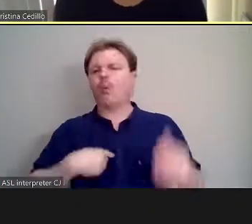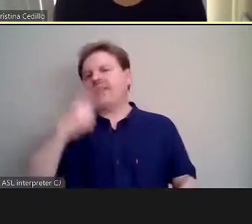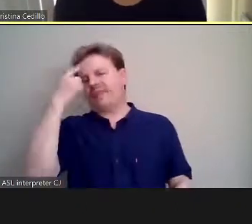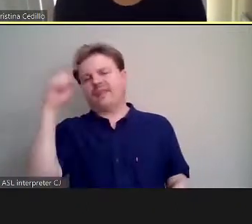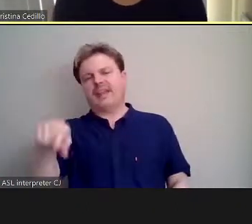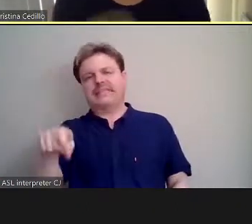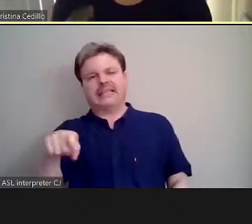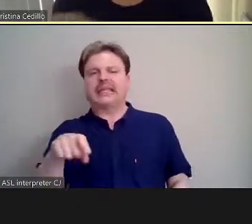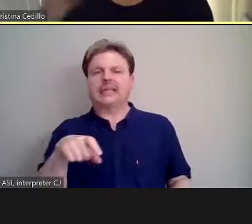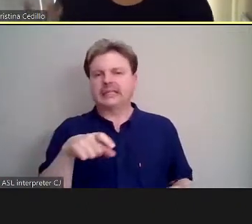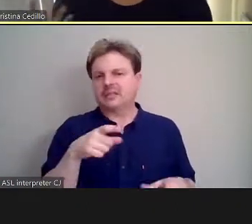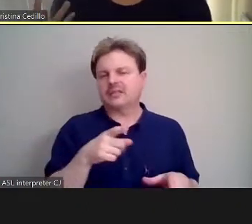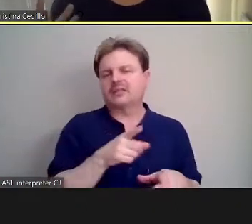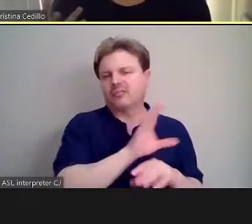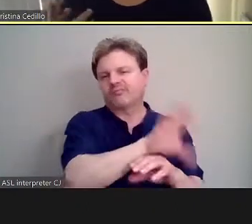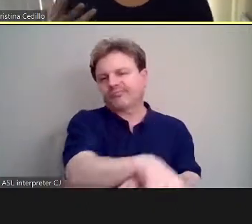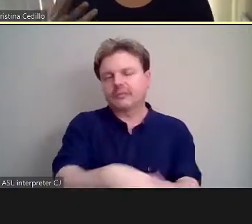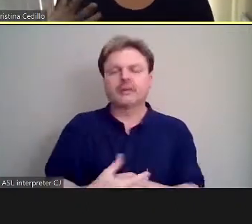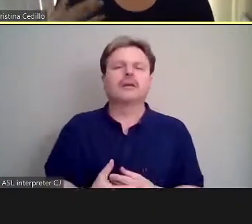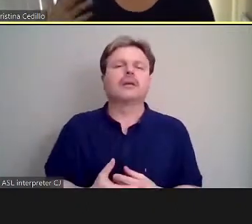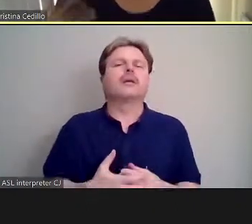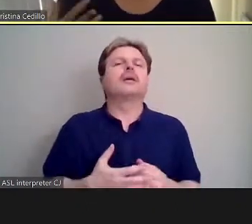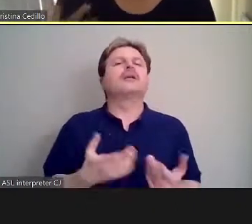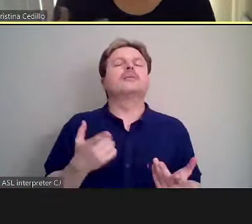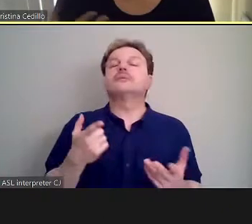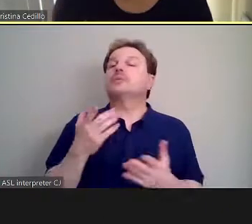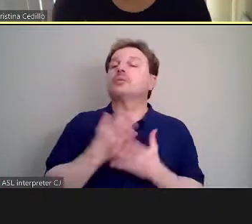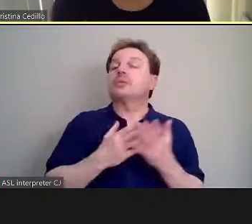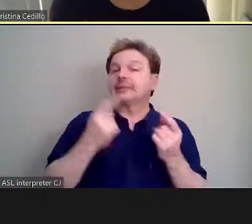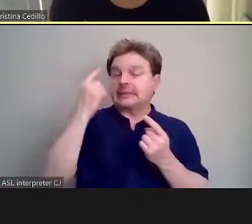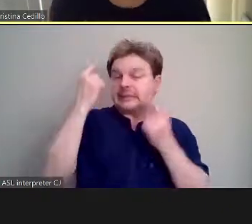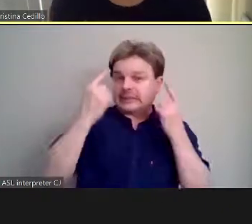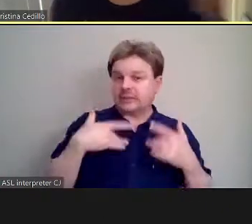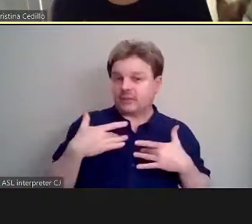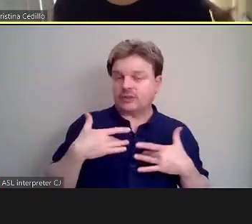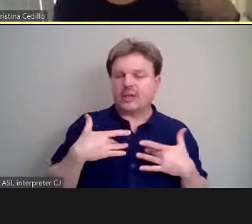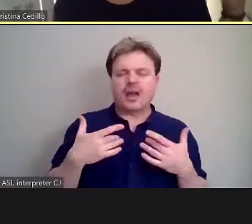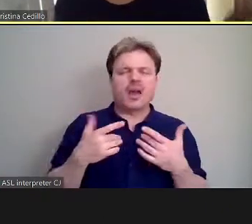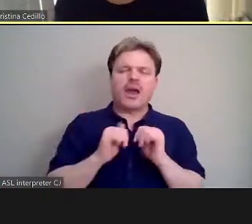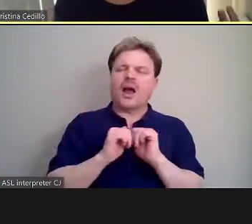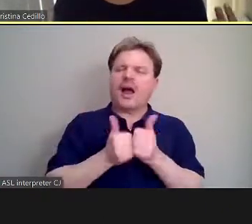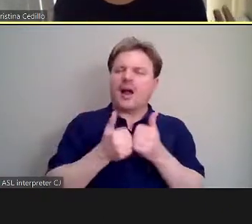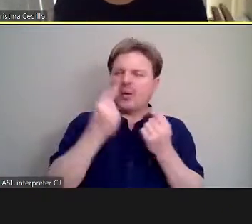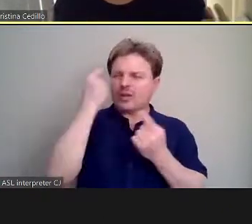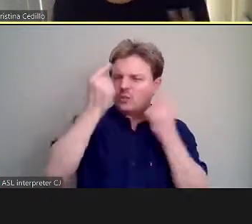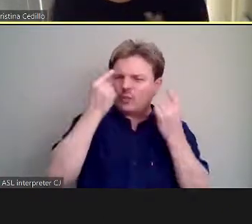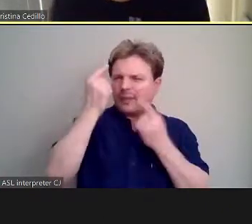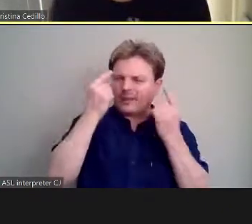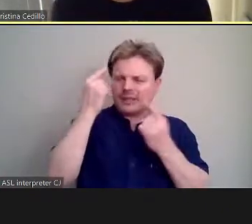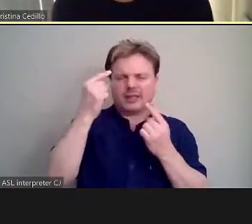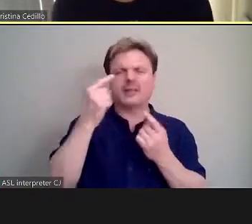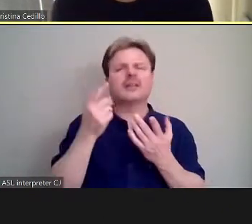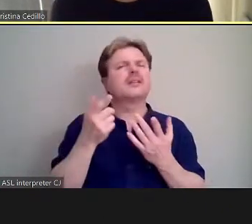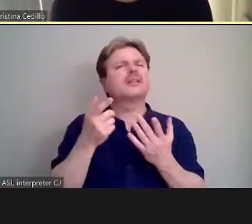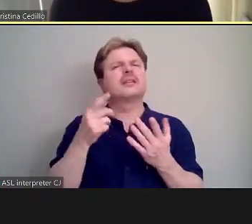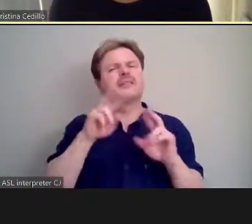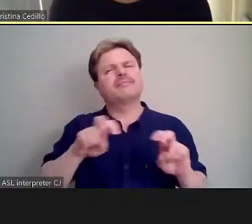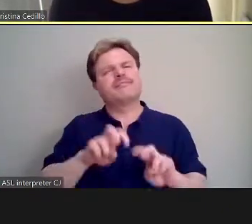some of the things to consider is, you know, how are you thinking through things intersectionally?